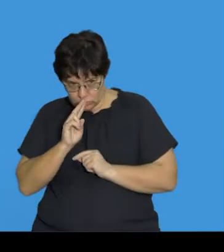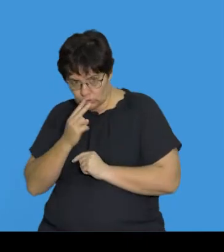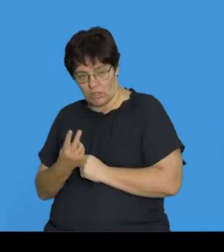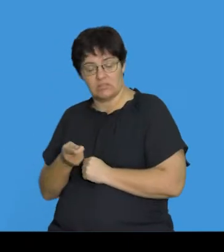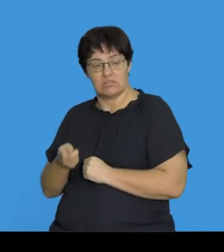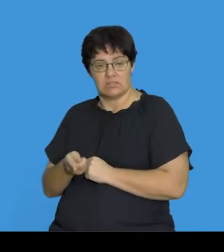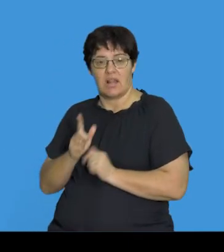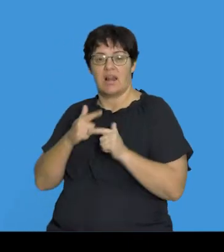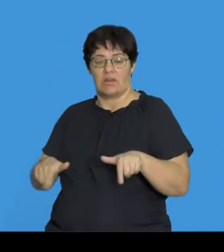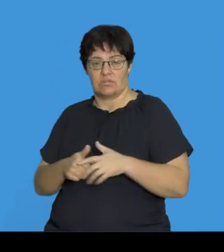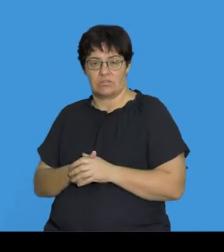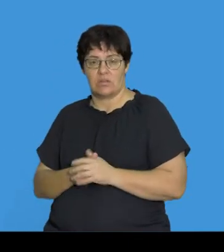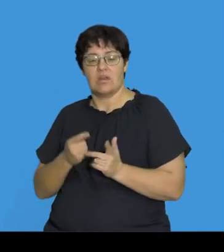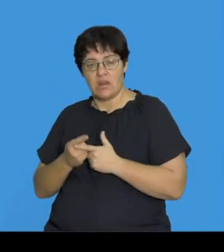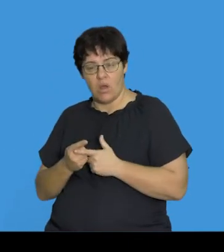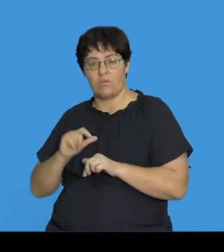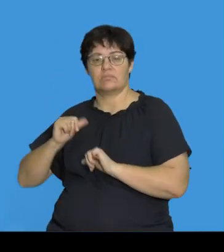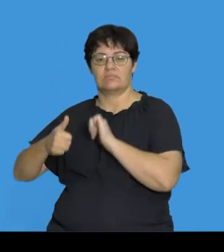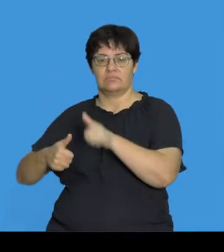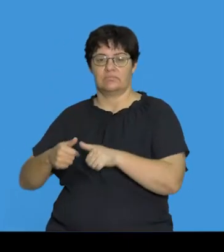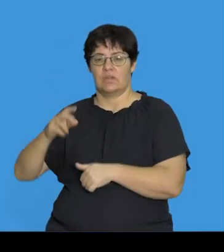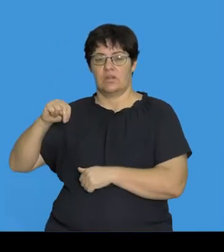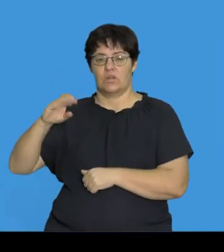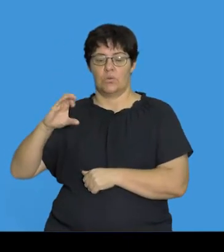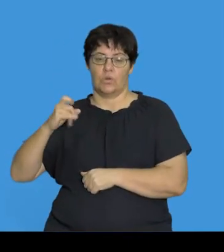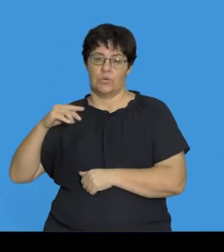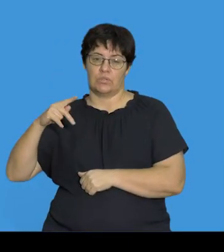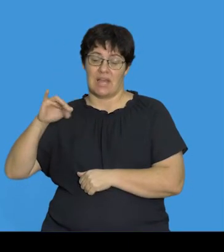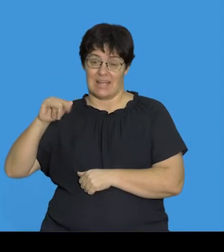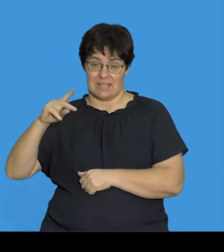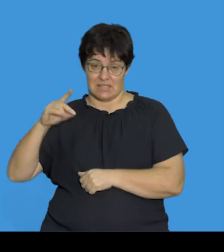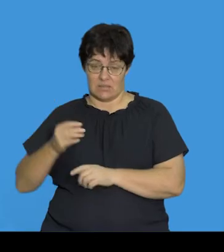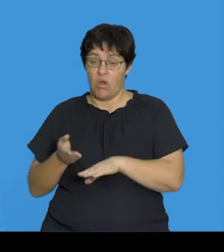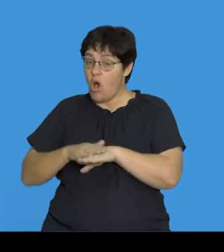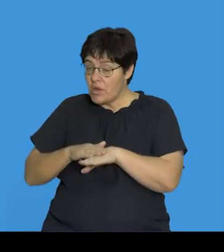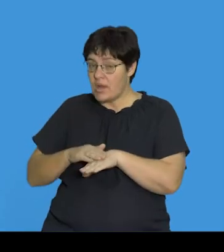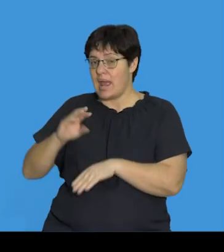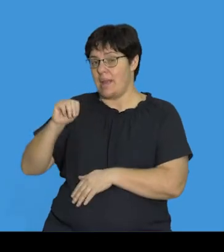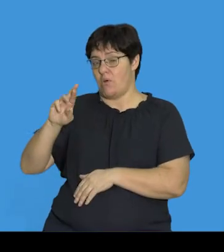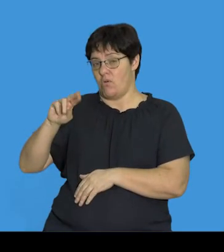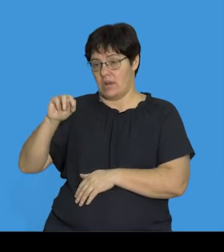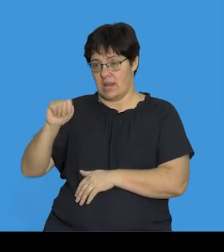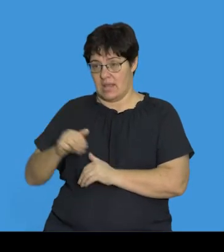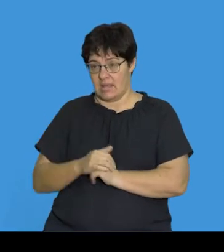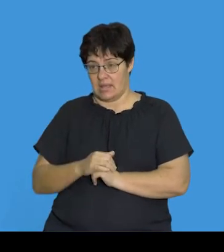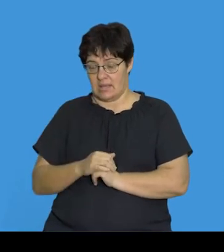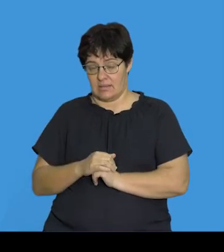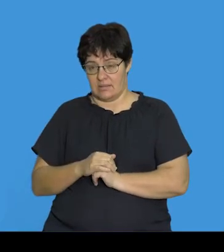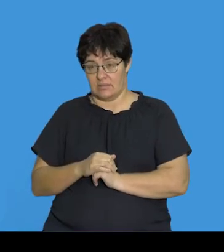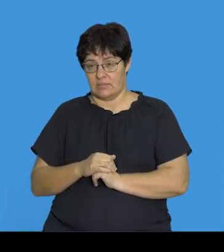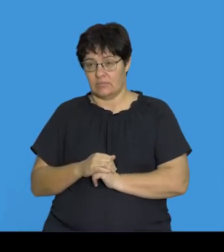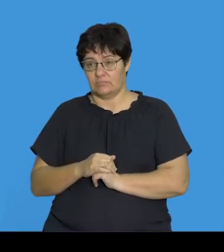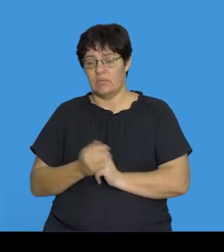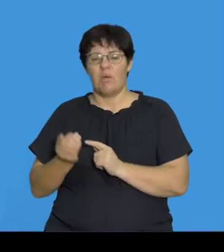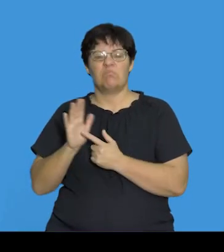language. So now we've got a sequence of nucleotides on mRNA, and I'm just illustrating that here for your reference.